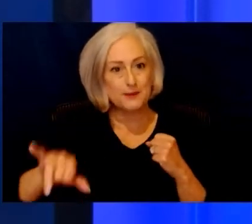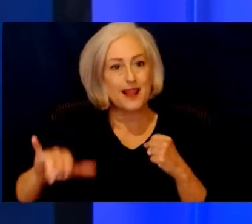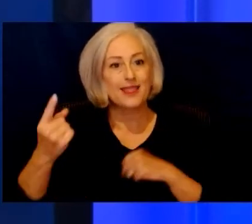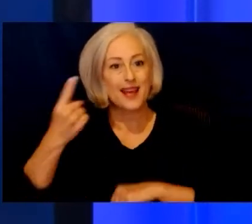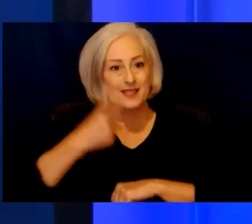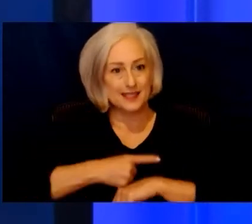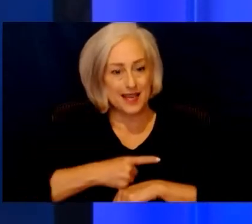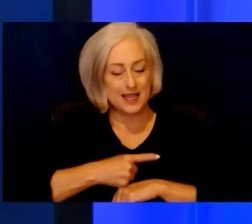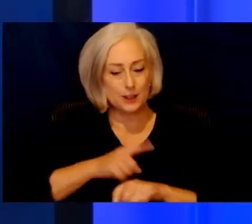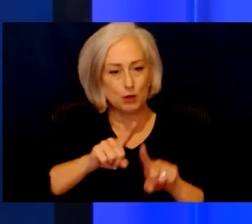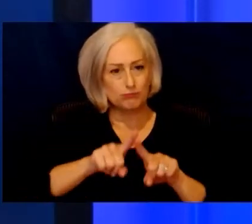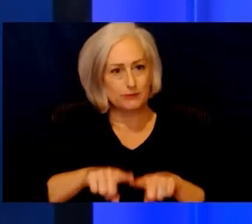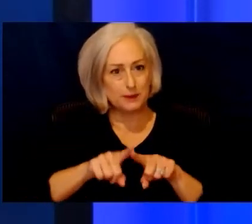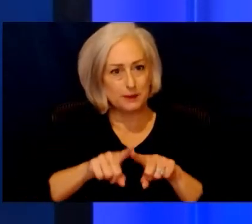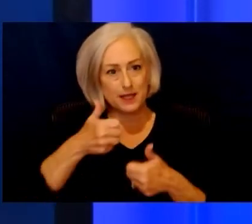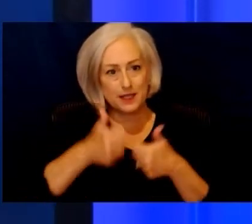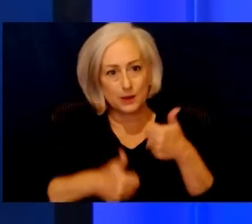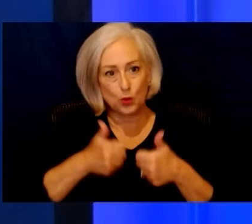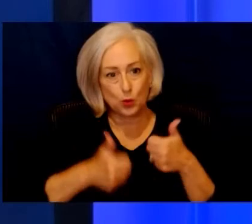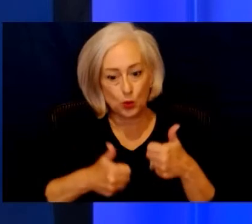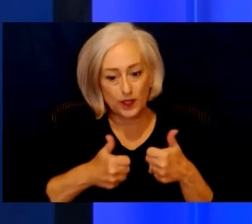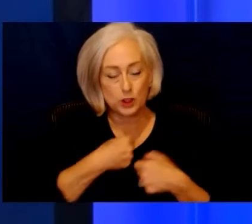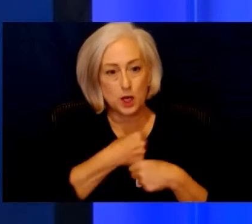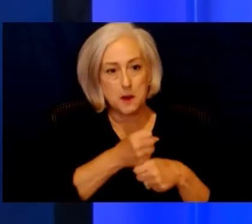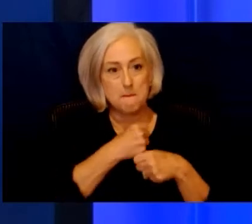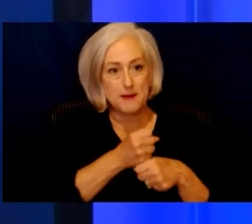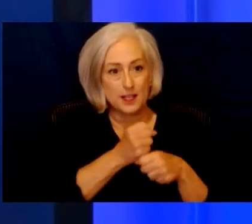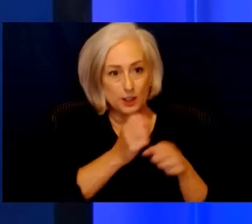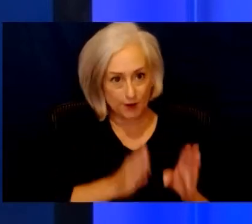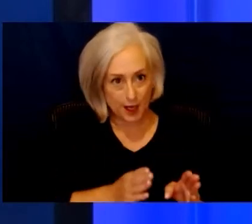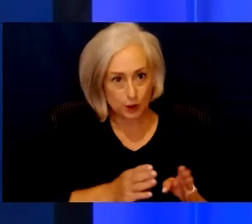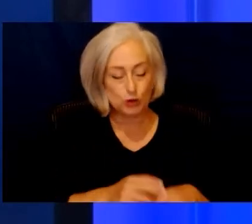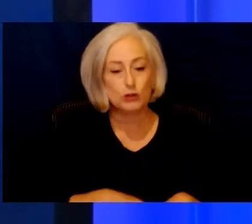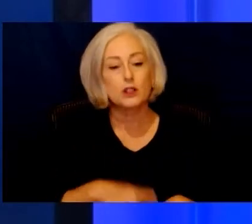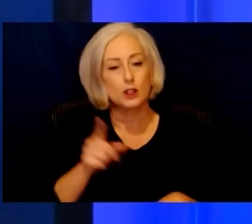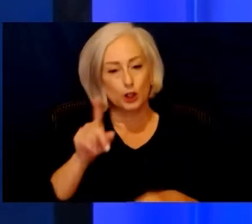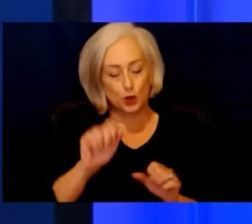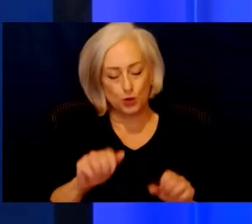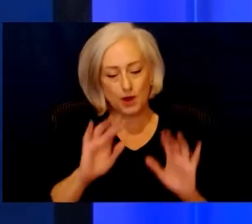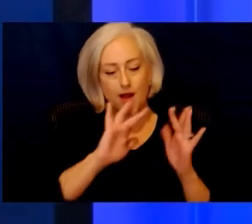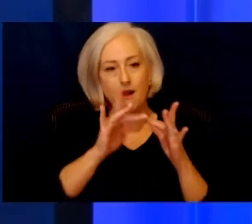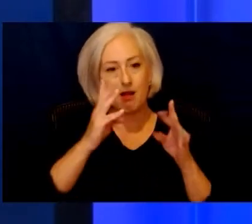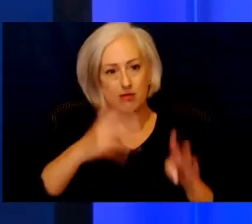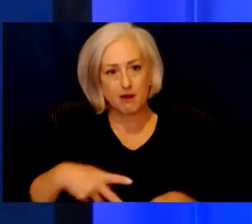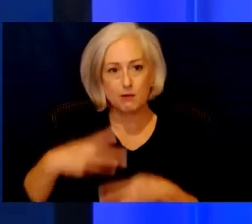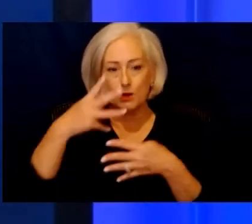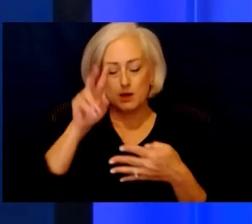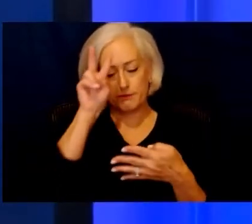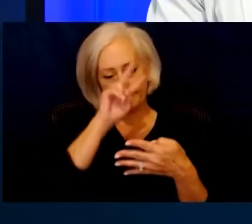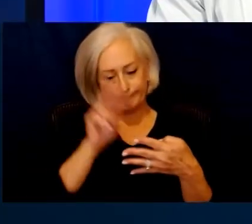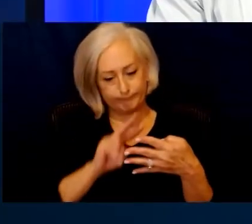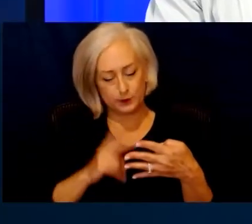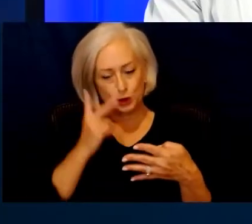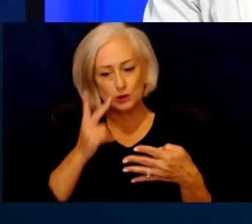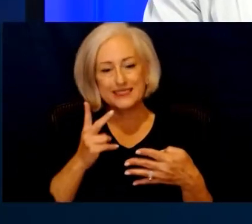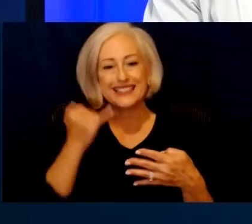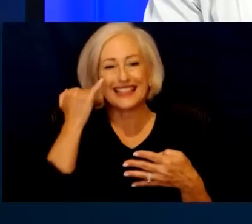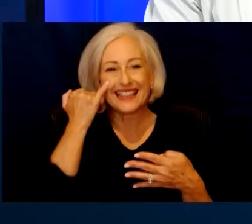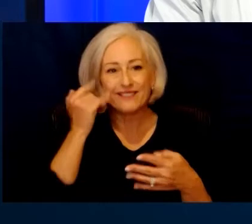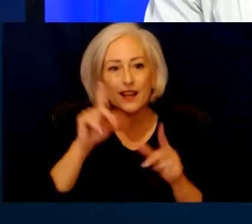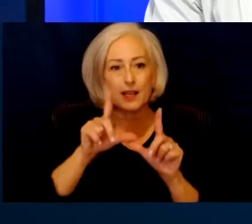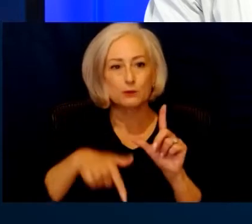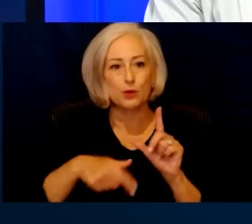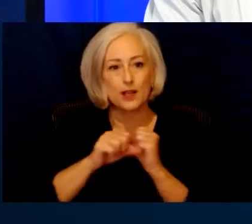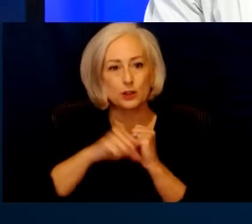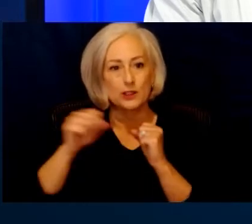on the manufacturer, but you're able to do that to look up to see if those expiration dates are extended. But if somebody were